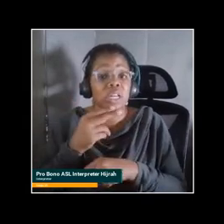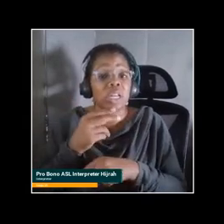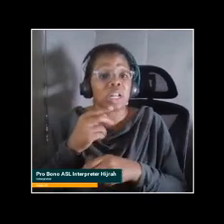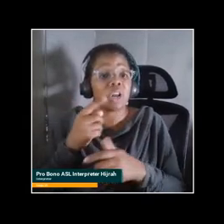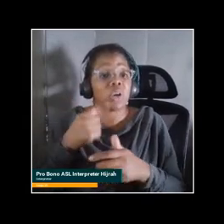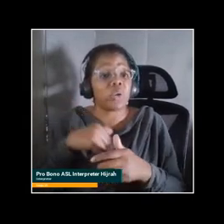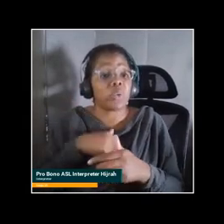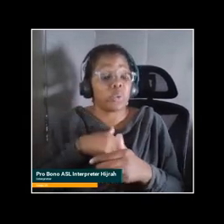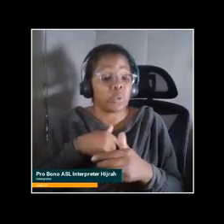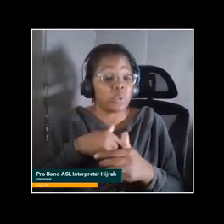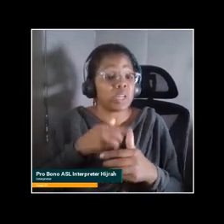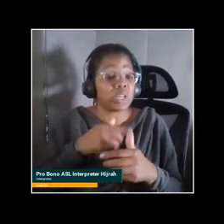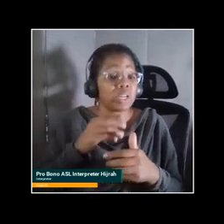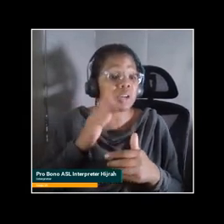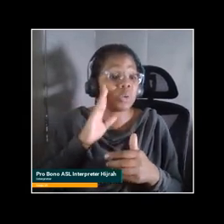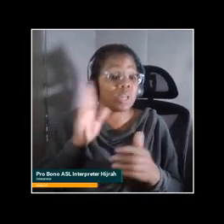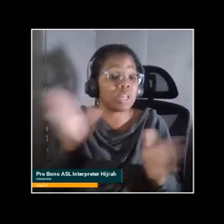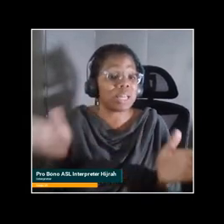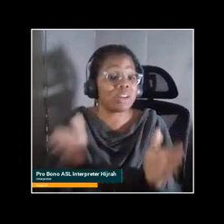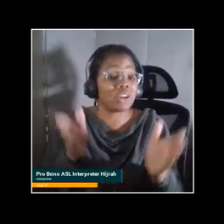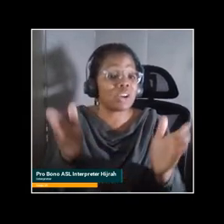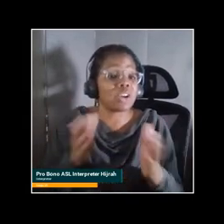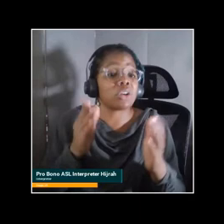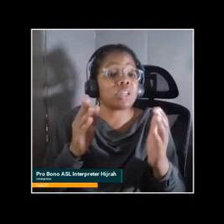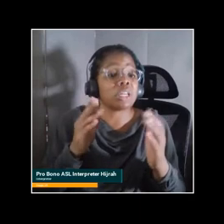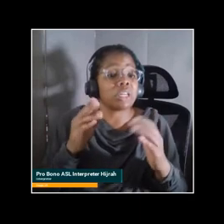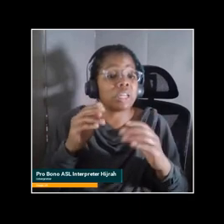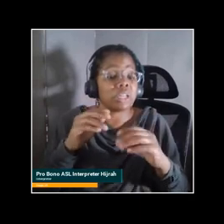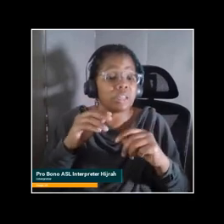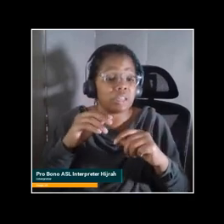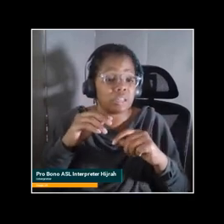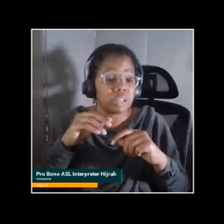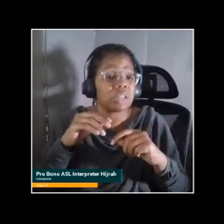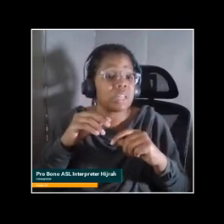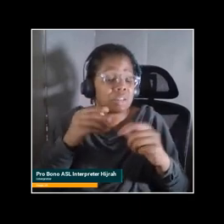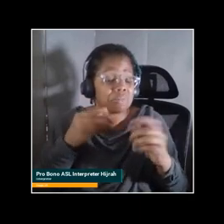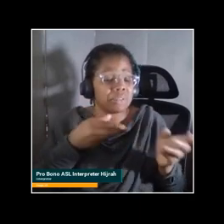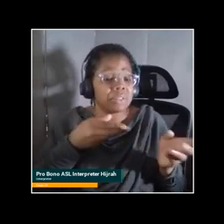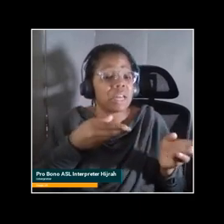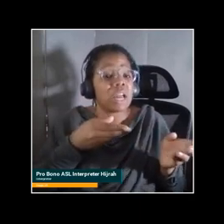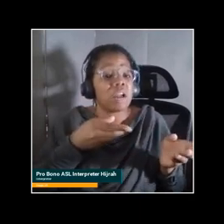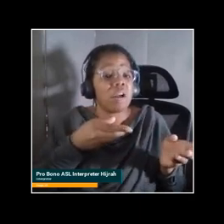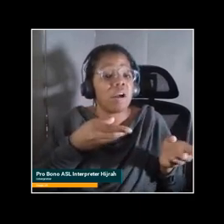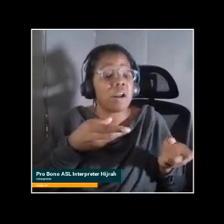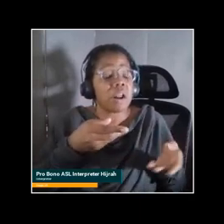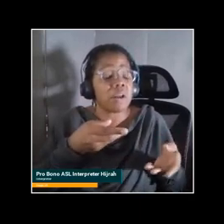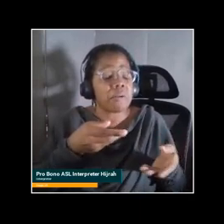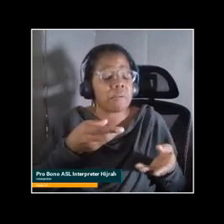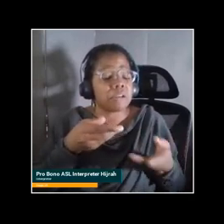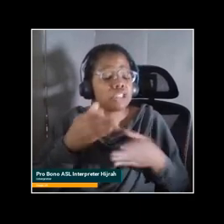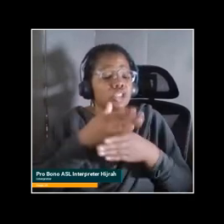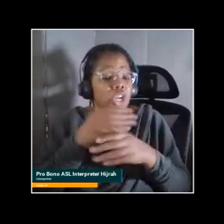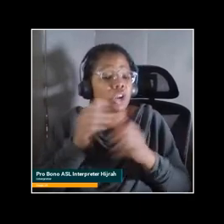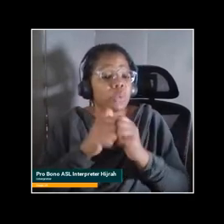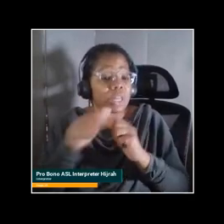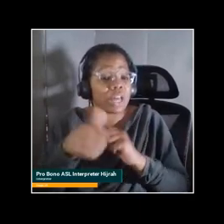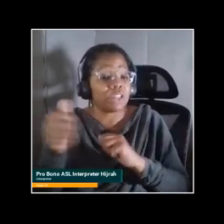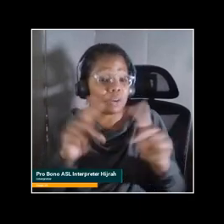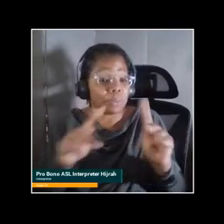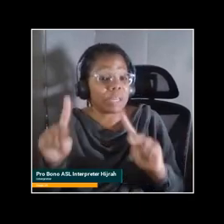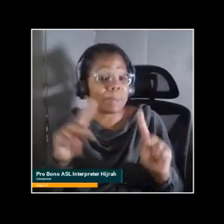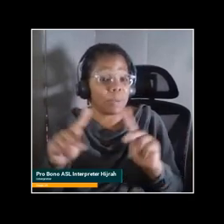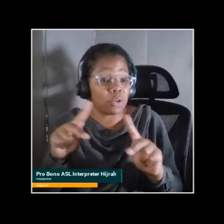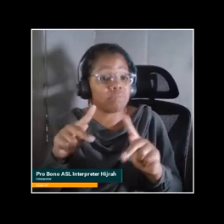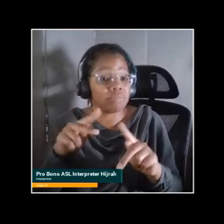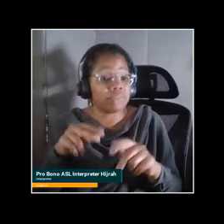really encourage you to actually submit your strategy to the to this website so that you can share to other people as well. So this